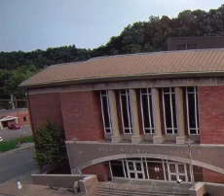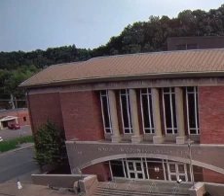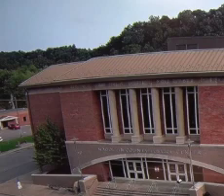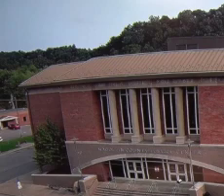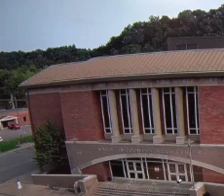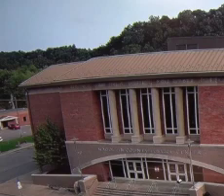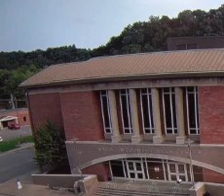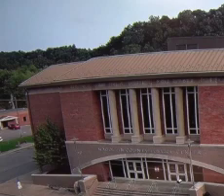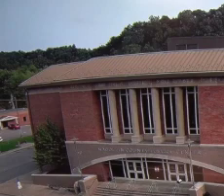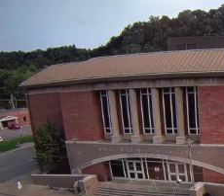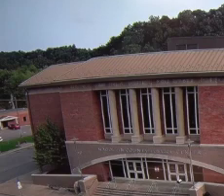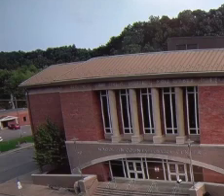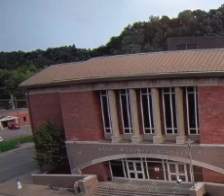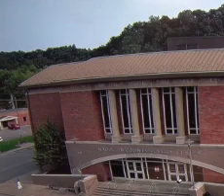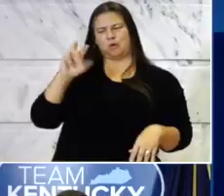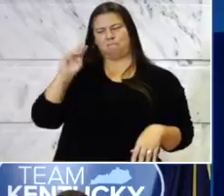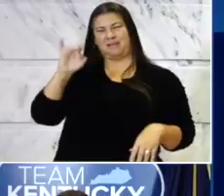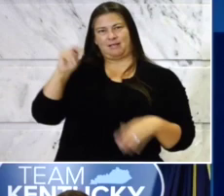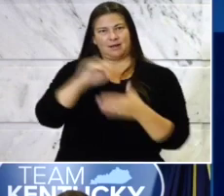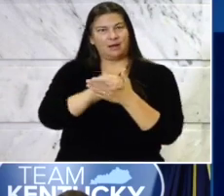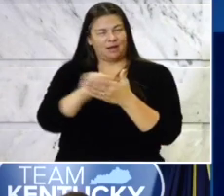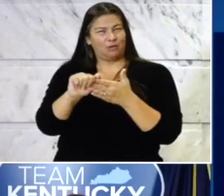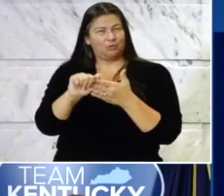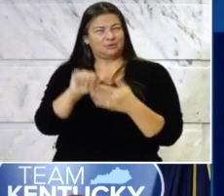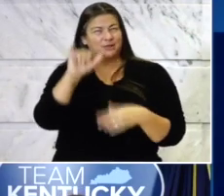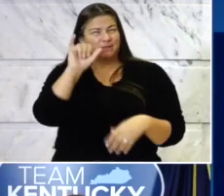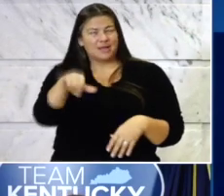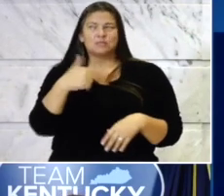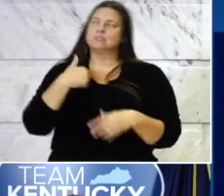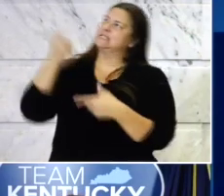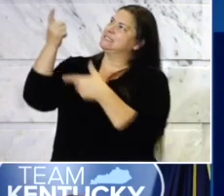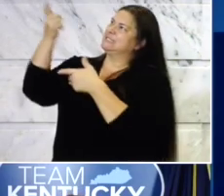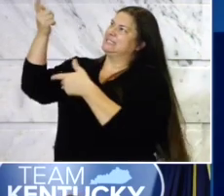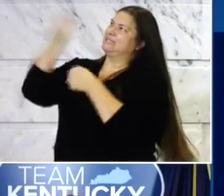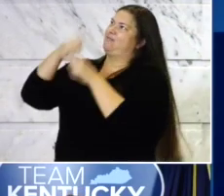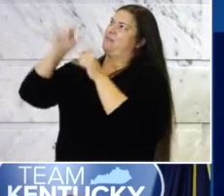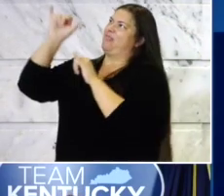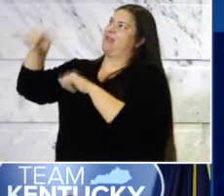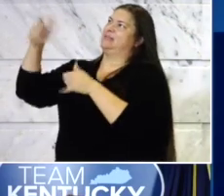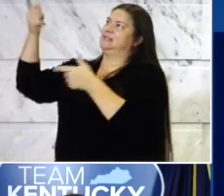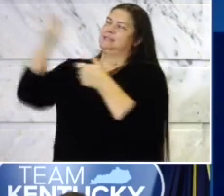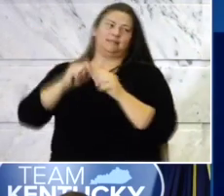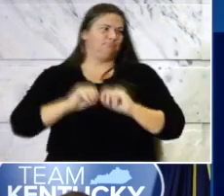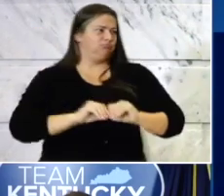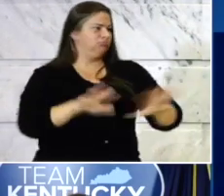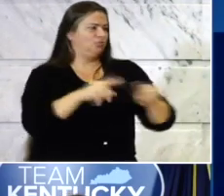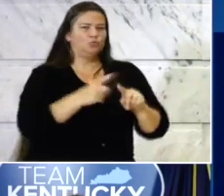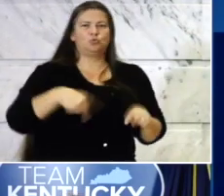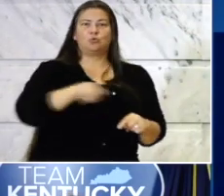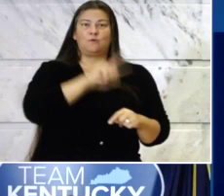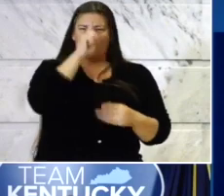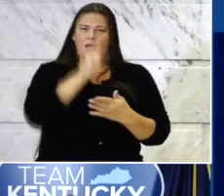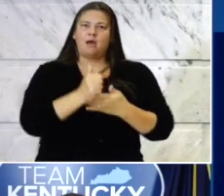level that we've not been at for a while. The governor announced some more reimbursement grants totaling $7 million for 20